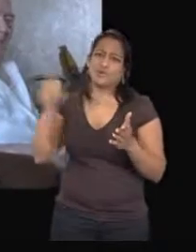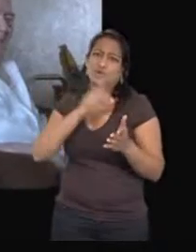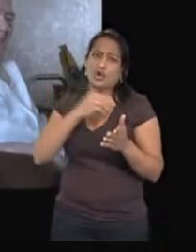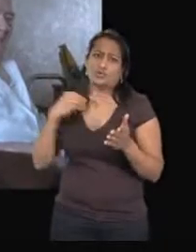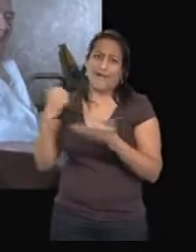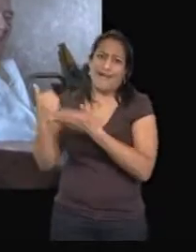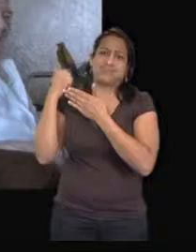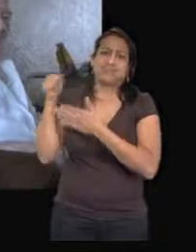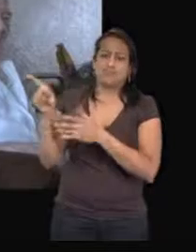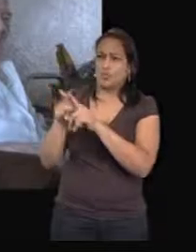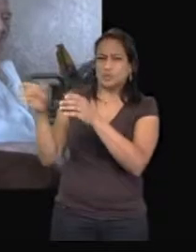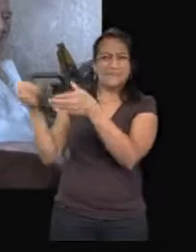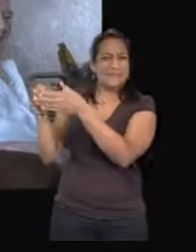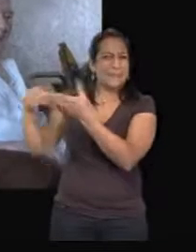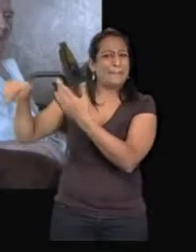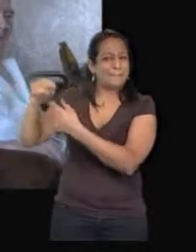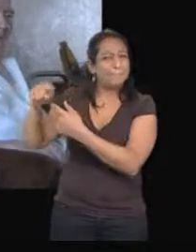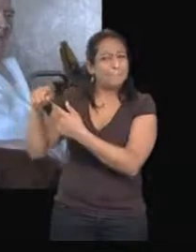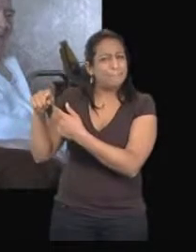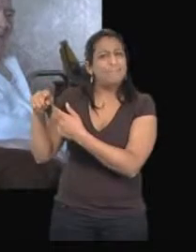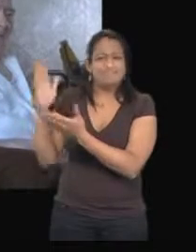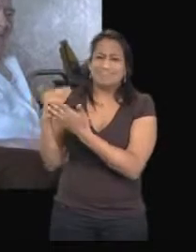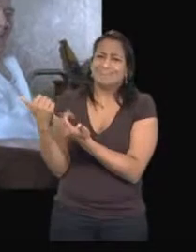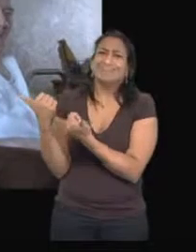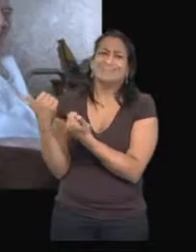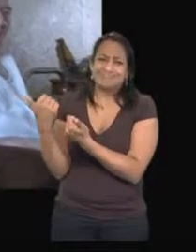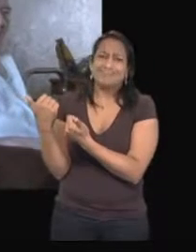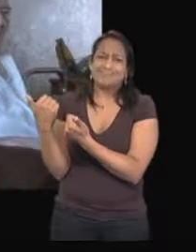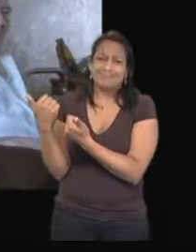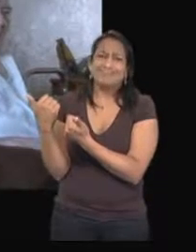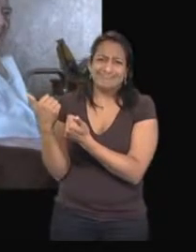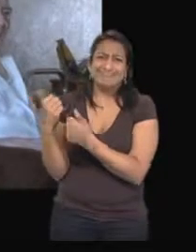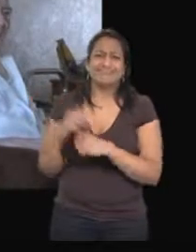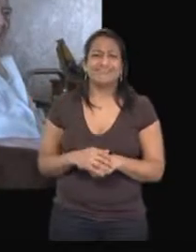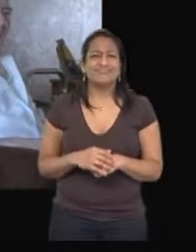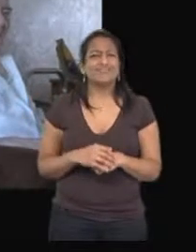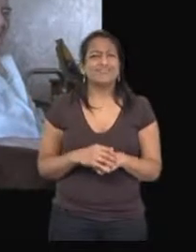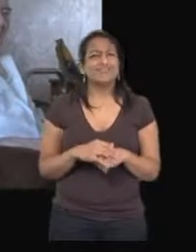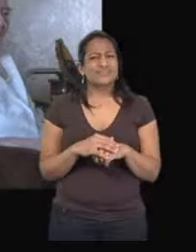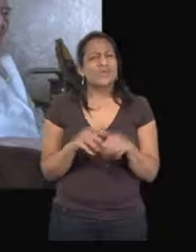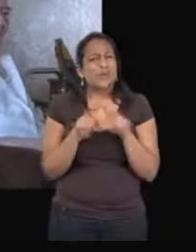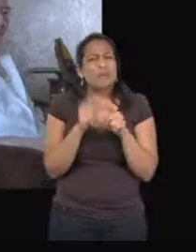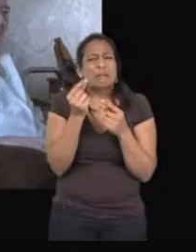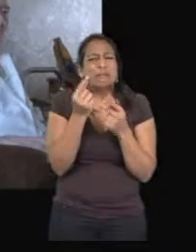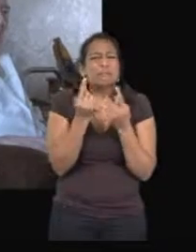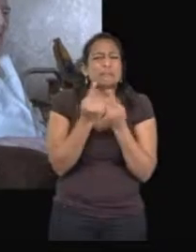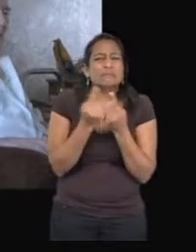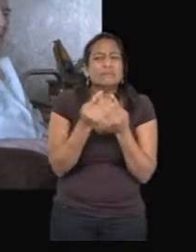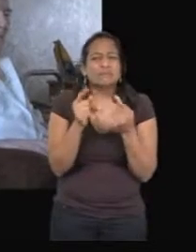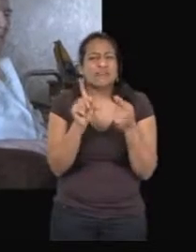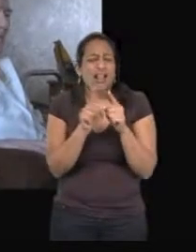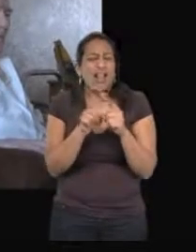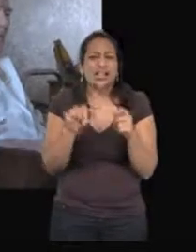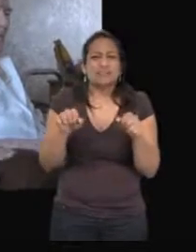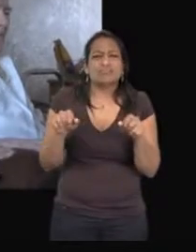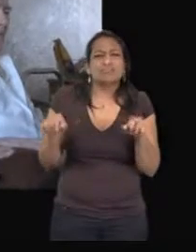through the help of our doctor and all his team, which is very good of them, and all the bits and pieces that we